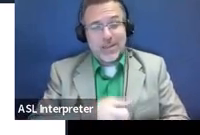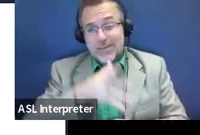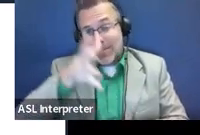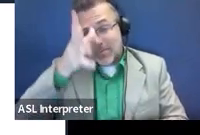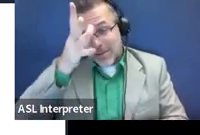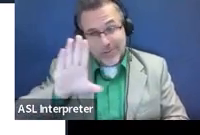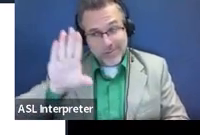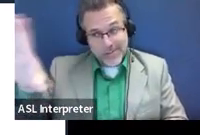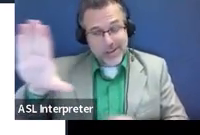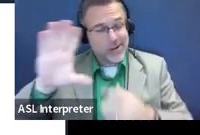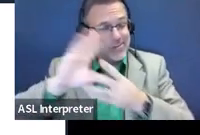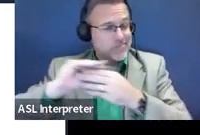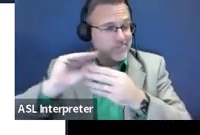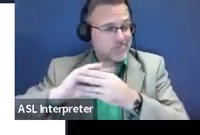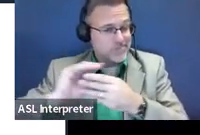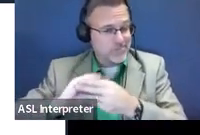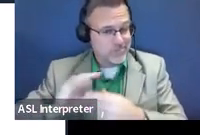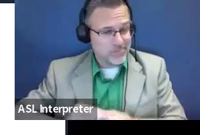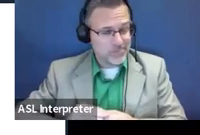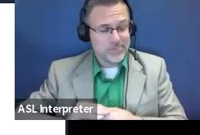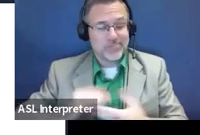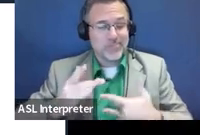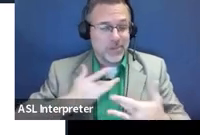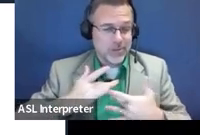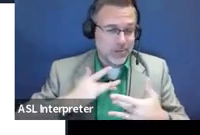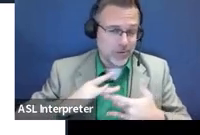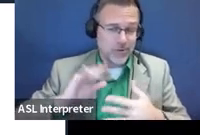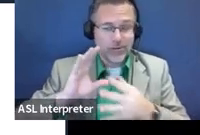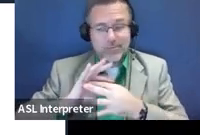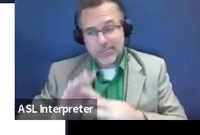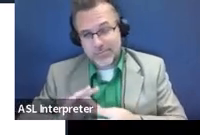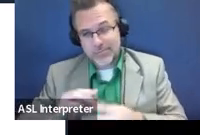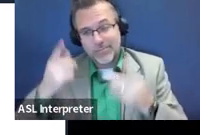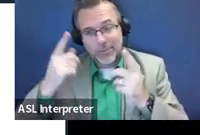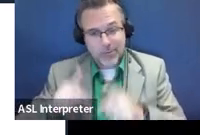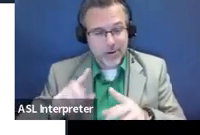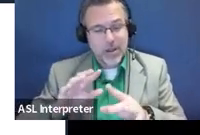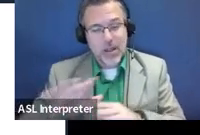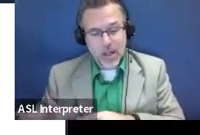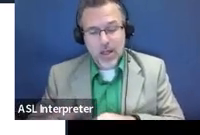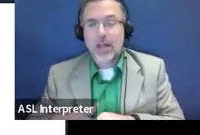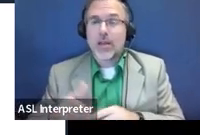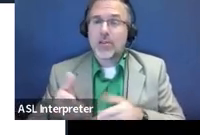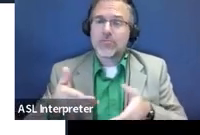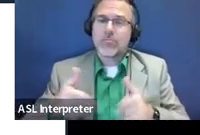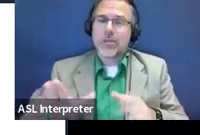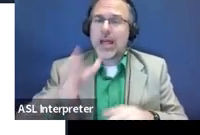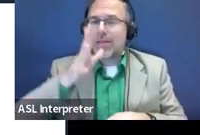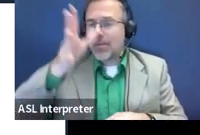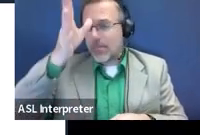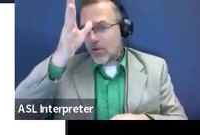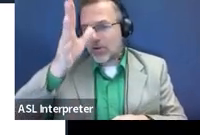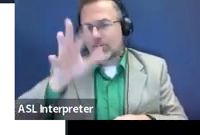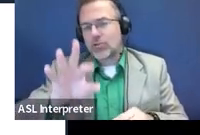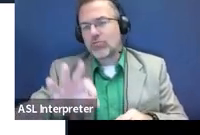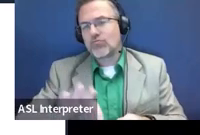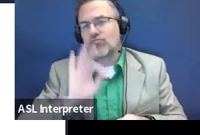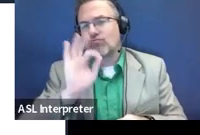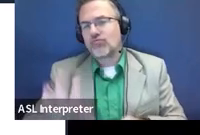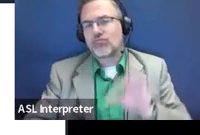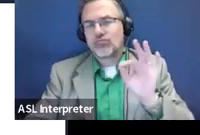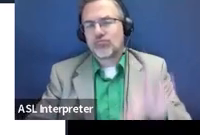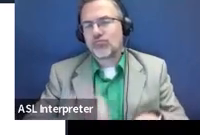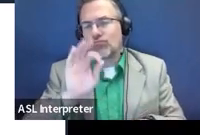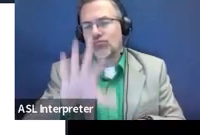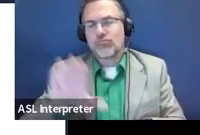parents. And it's really just giving them an opportunity to voice their opinion and how they're feeling